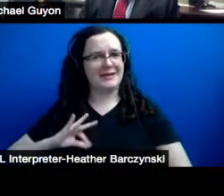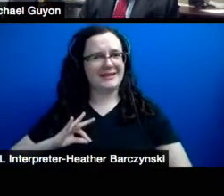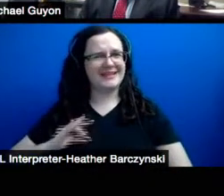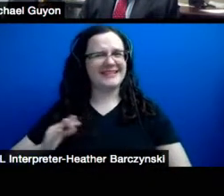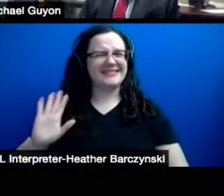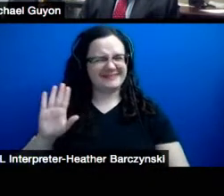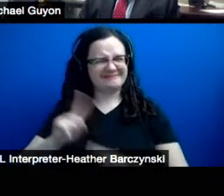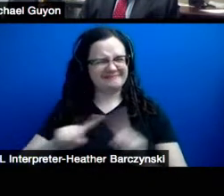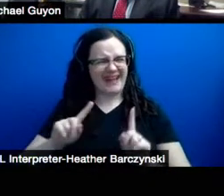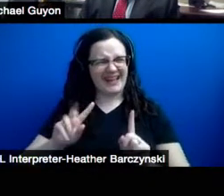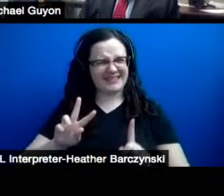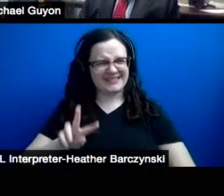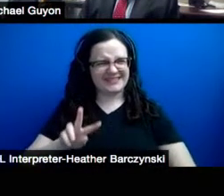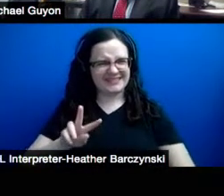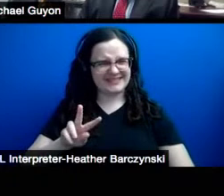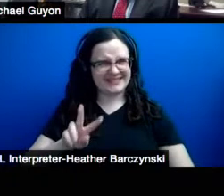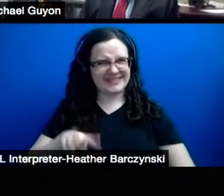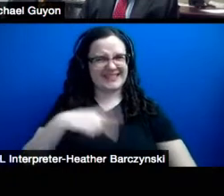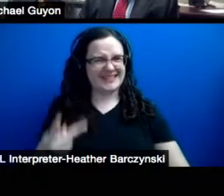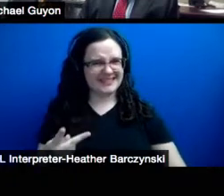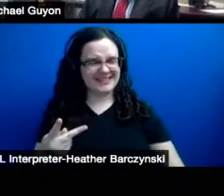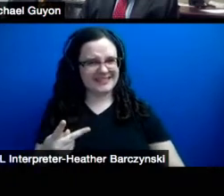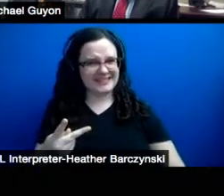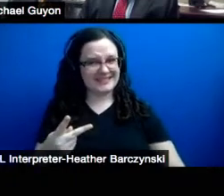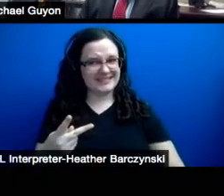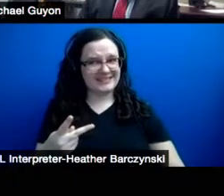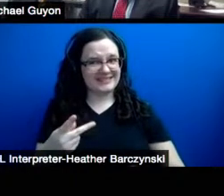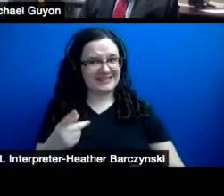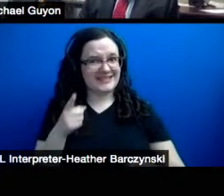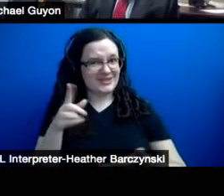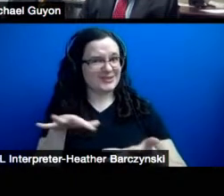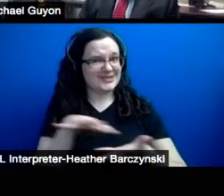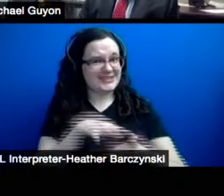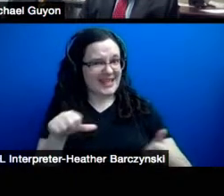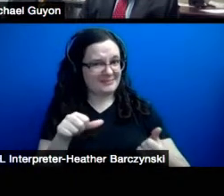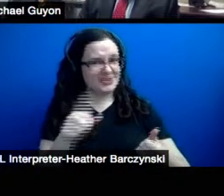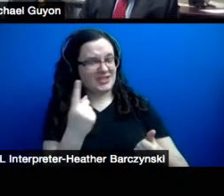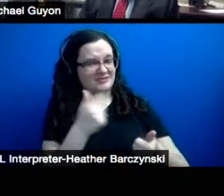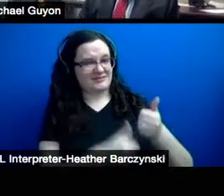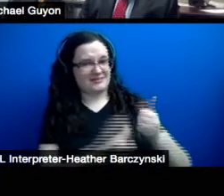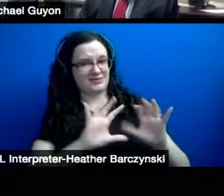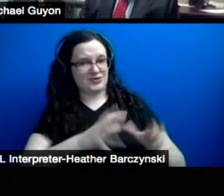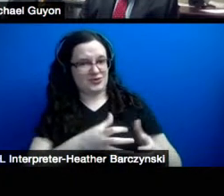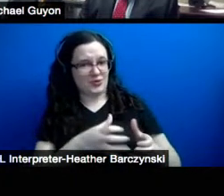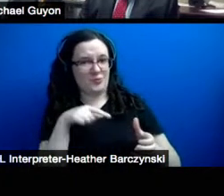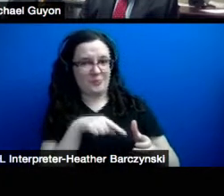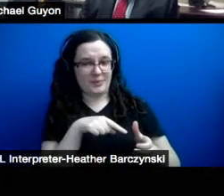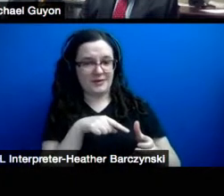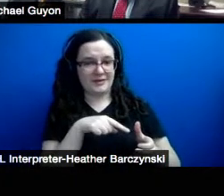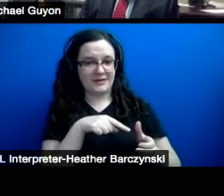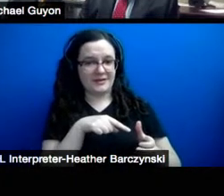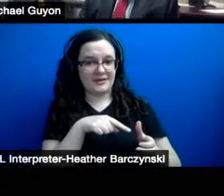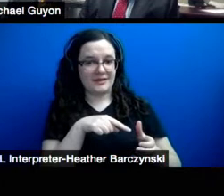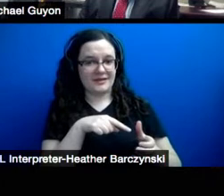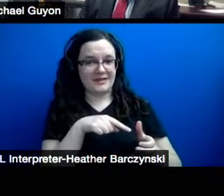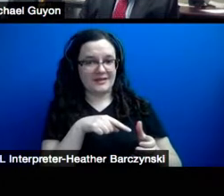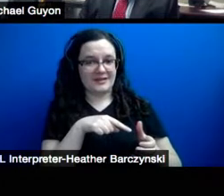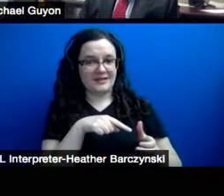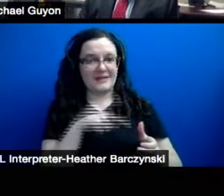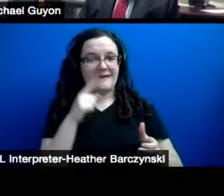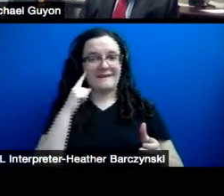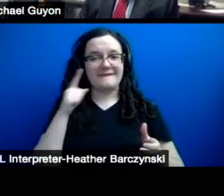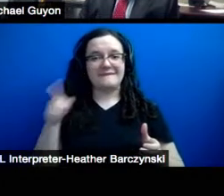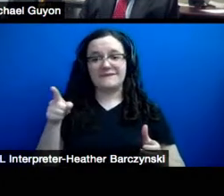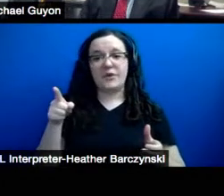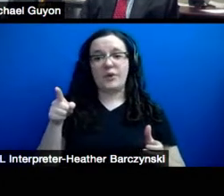side of that is like damaging a subgroup to inconvenience the larger community